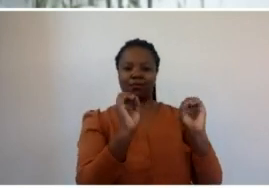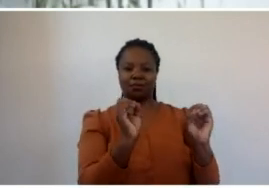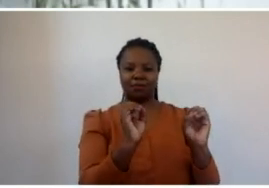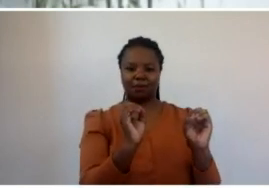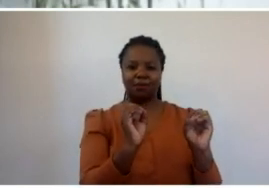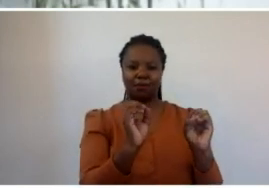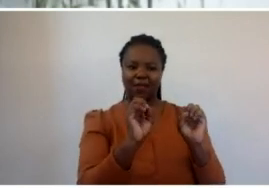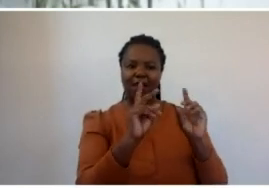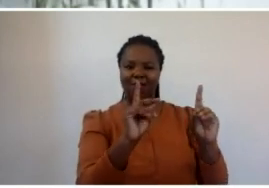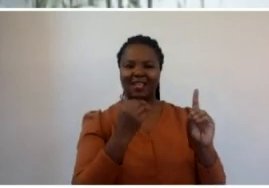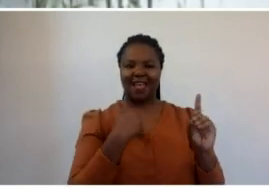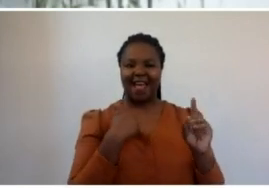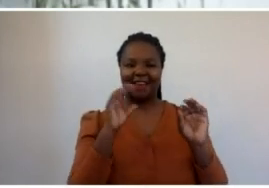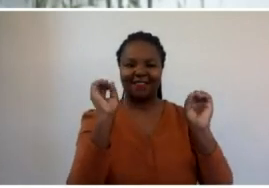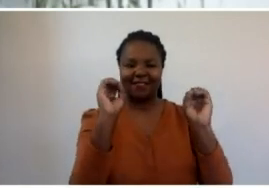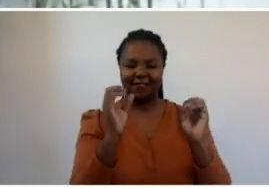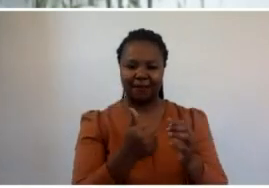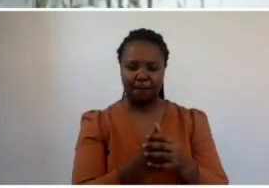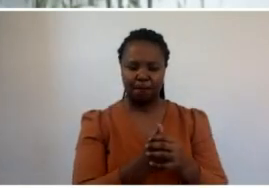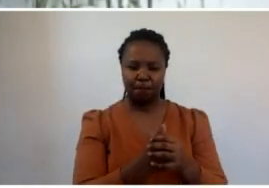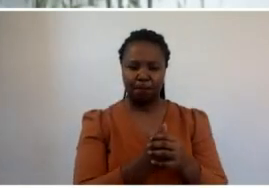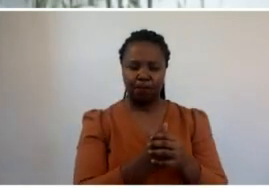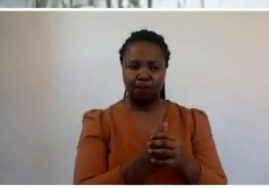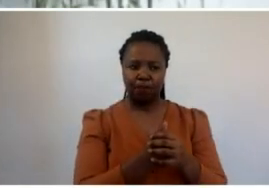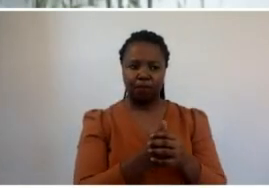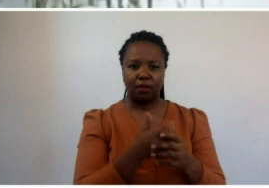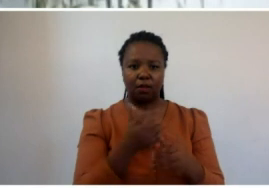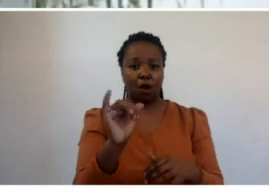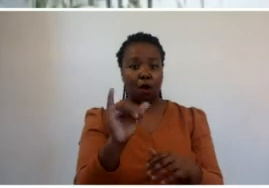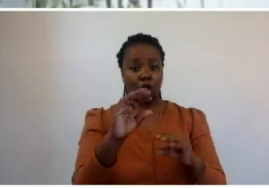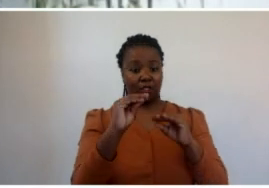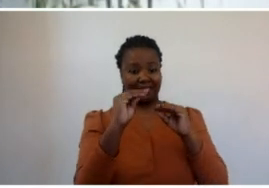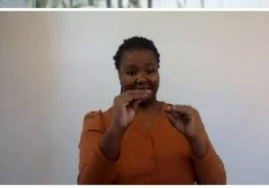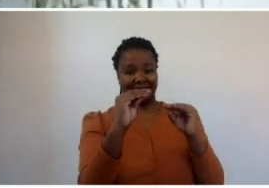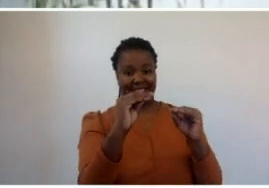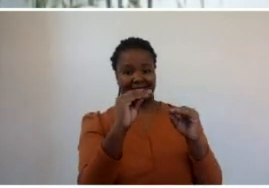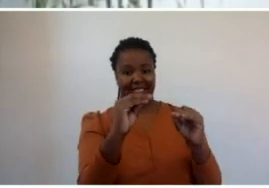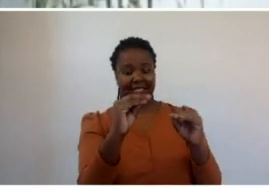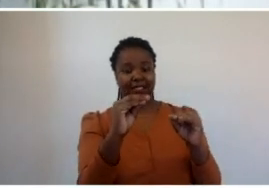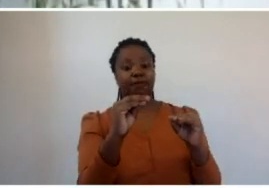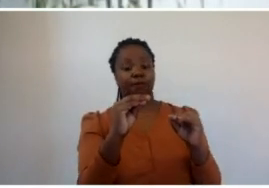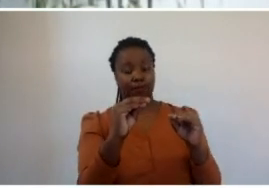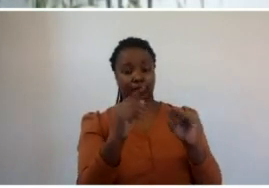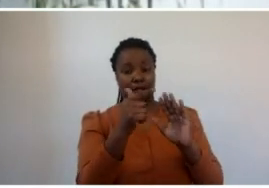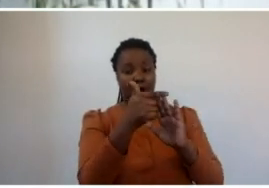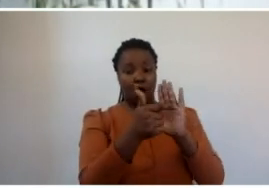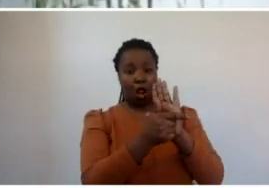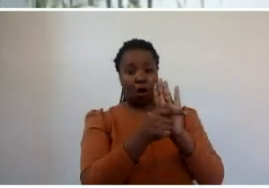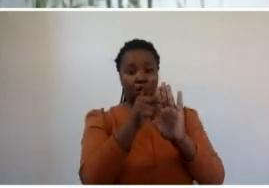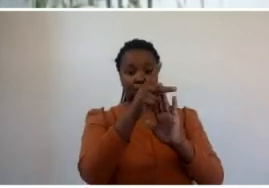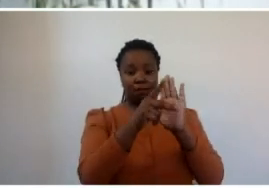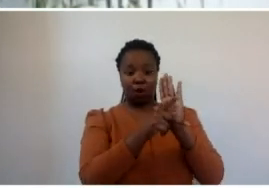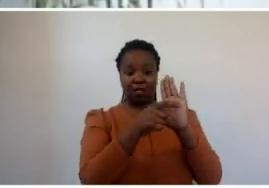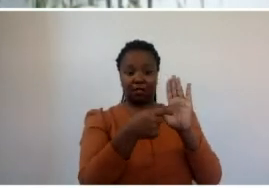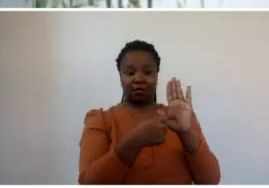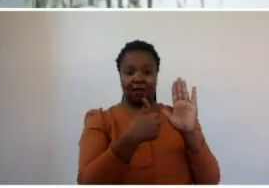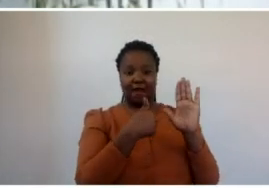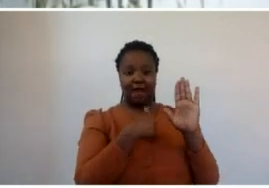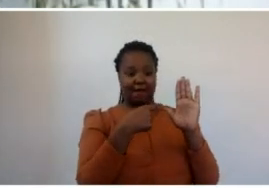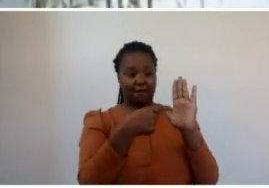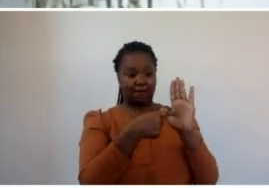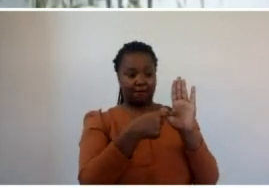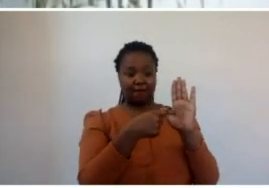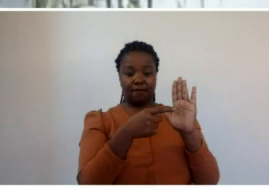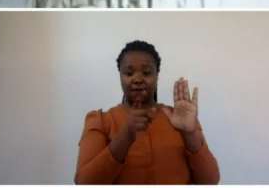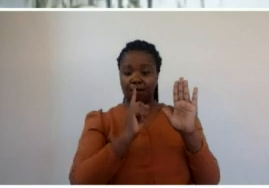LGBTQ identities through their teaching, laws and policies alone will not be translated into real life